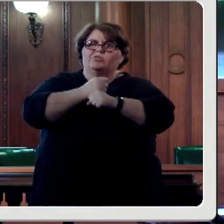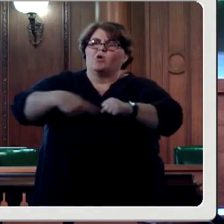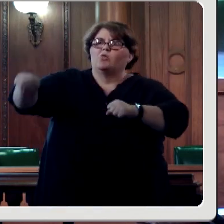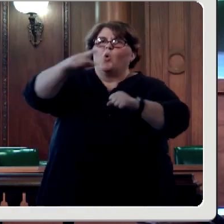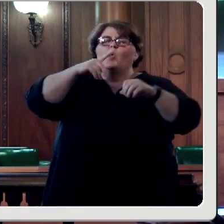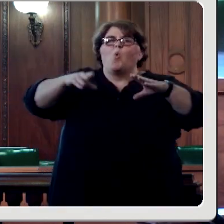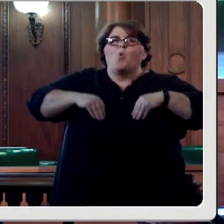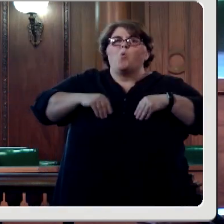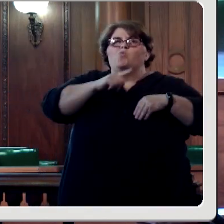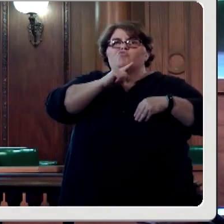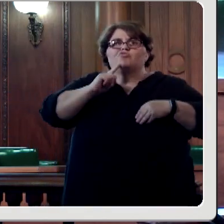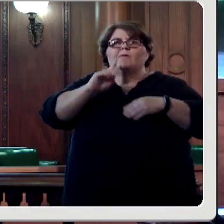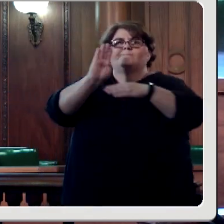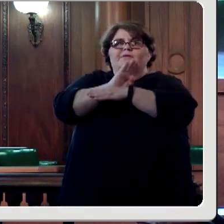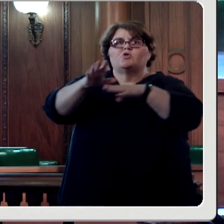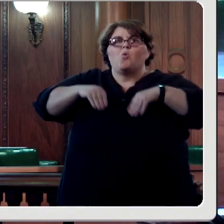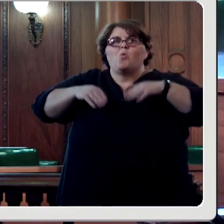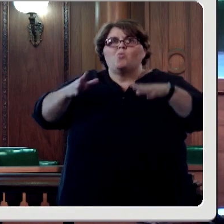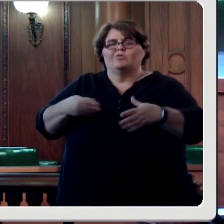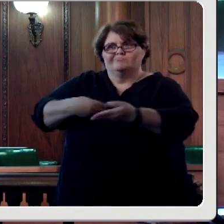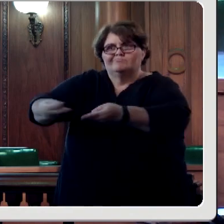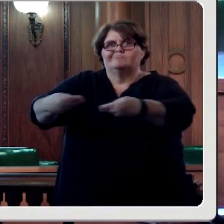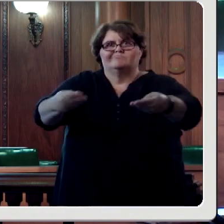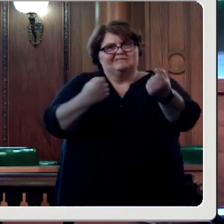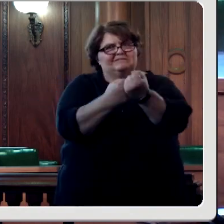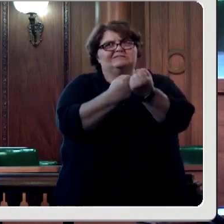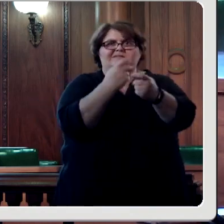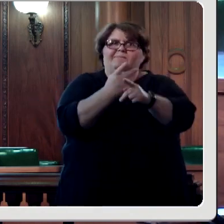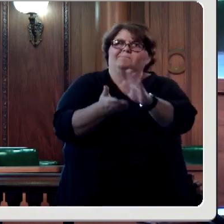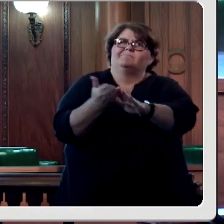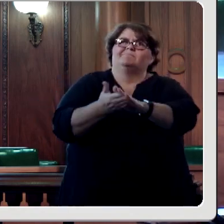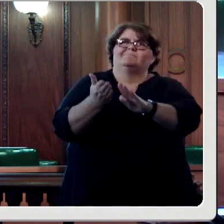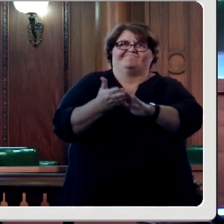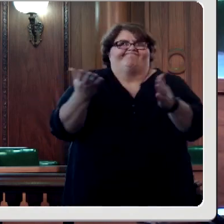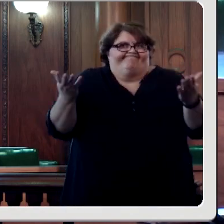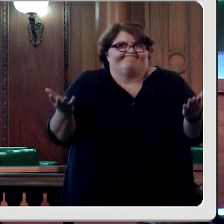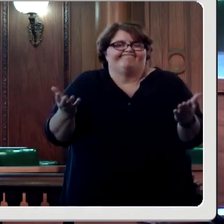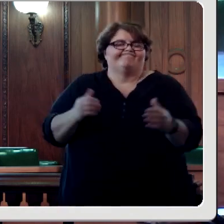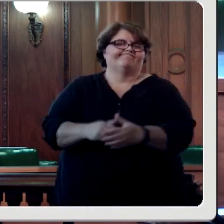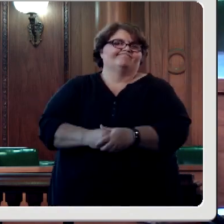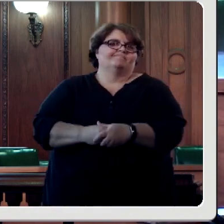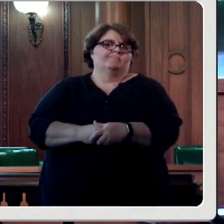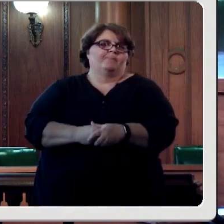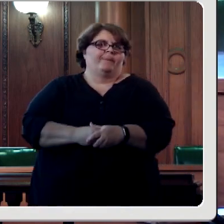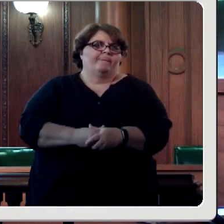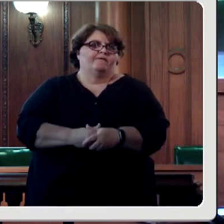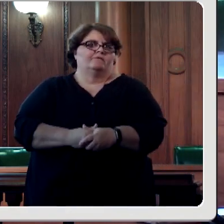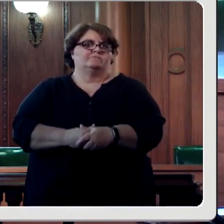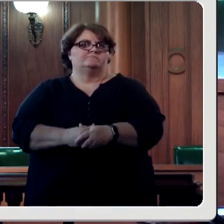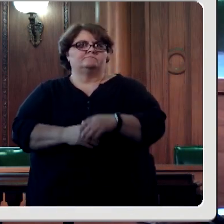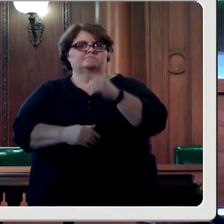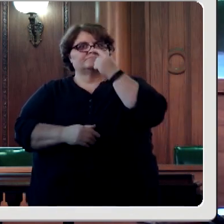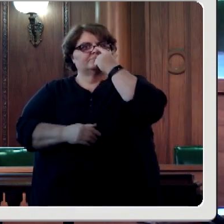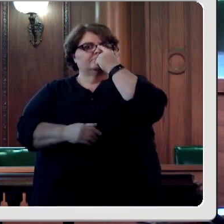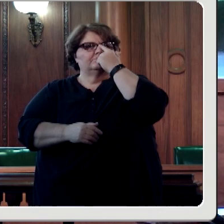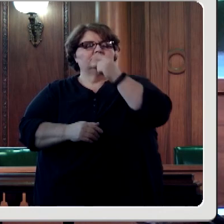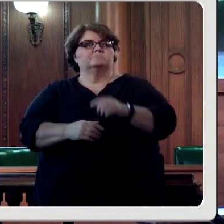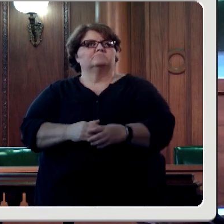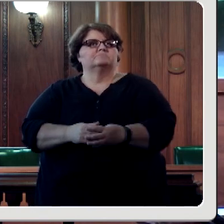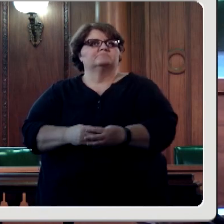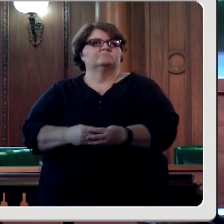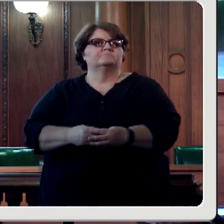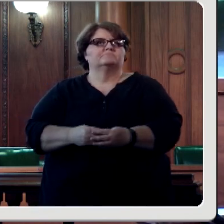Springfield employees. Director Tim Sheehan will speak to you again. Those two RFPs that we spoke about a week ago or a couple weeks